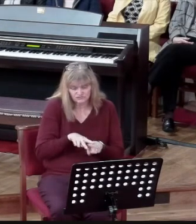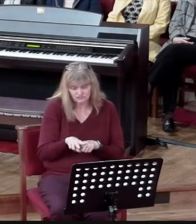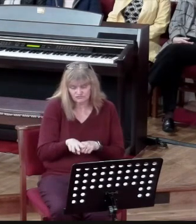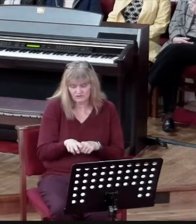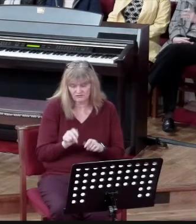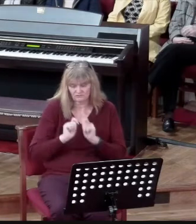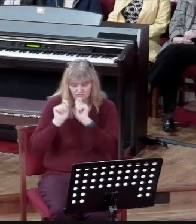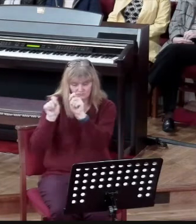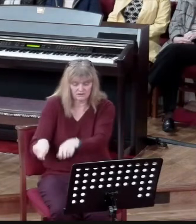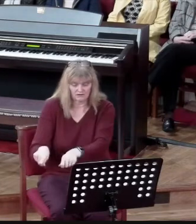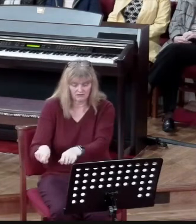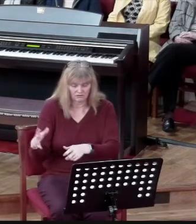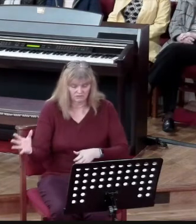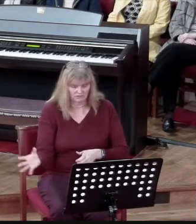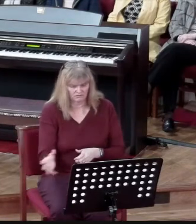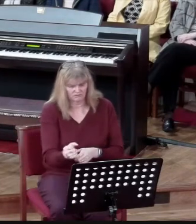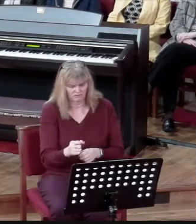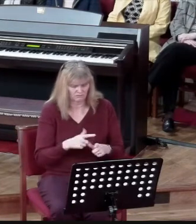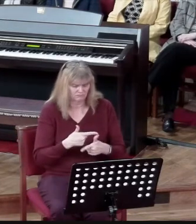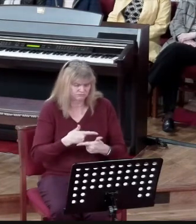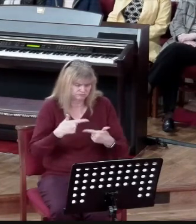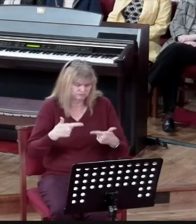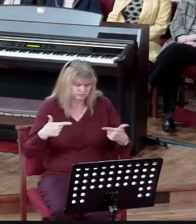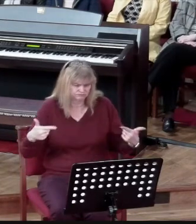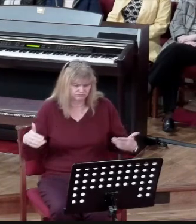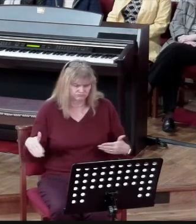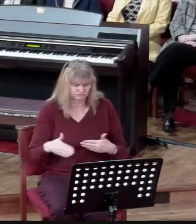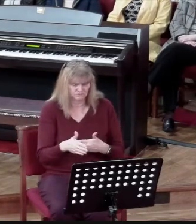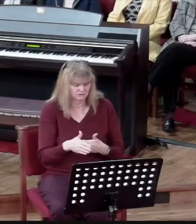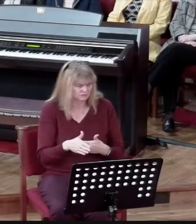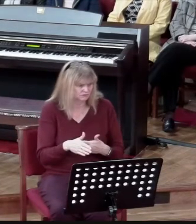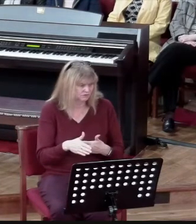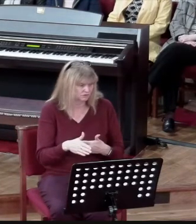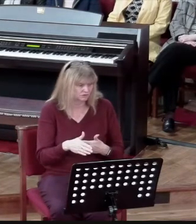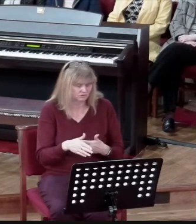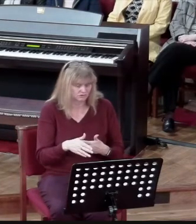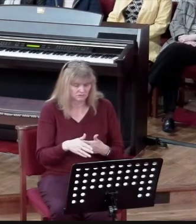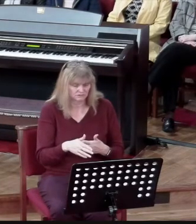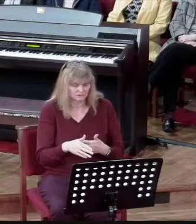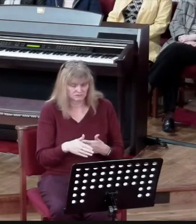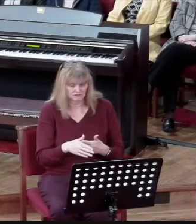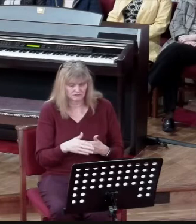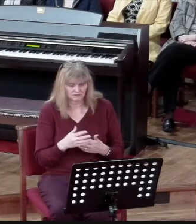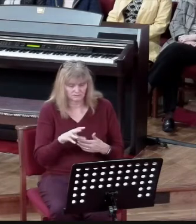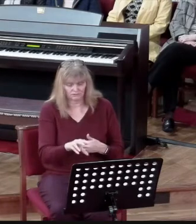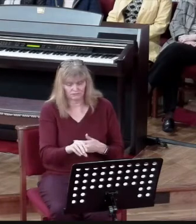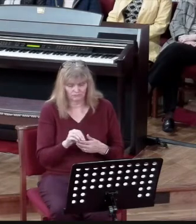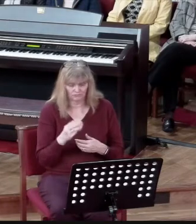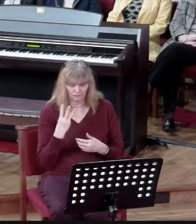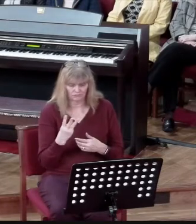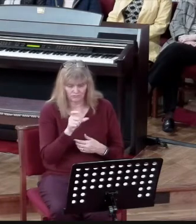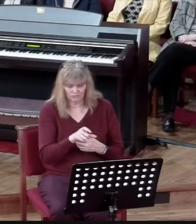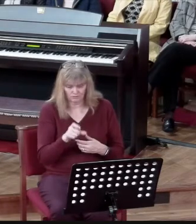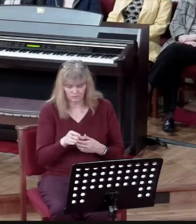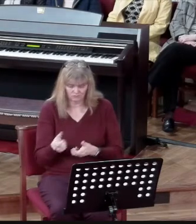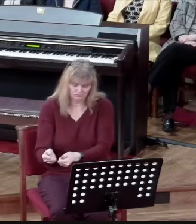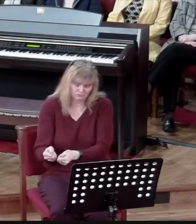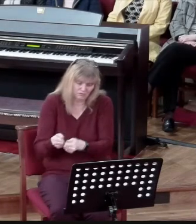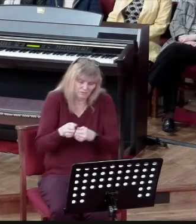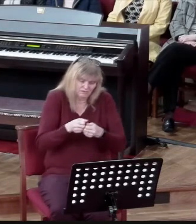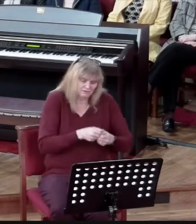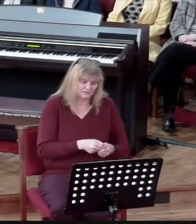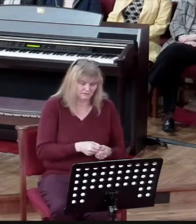It's a miracle. And they see who this stranger on the shore is. Or at least the disciple whom Jesus loved, who